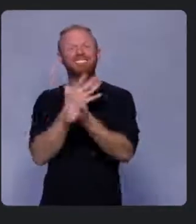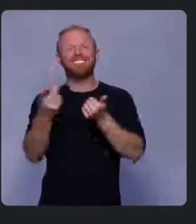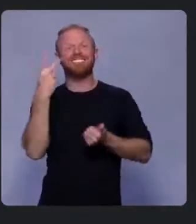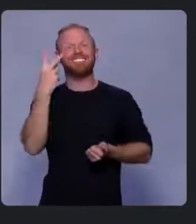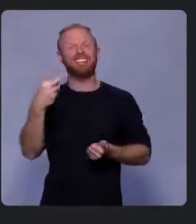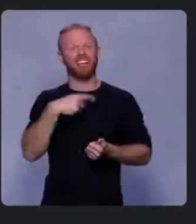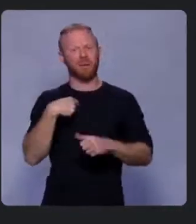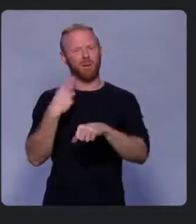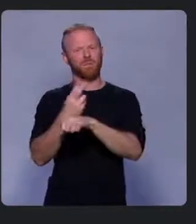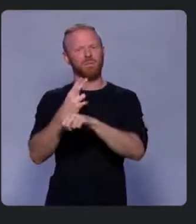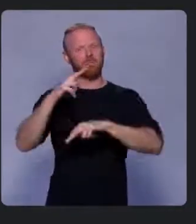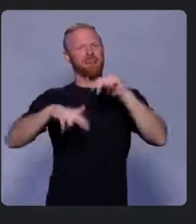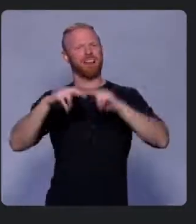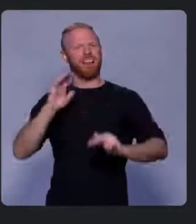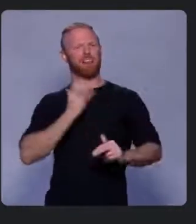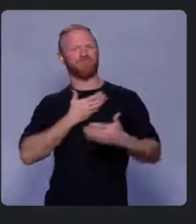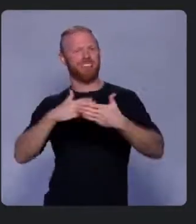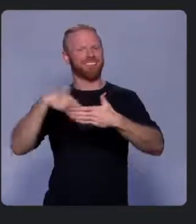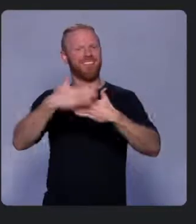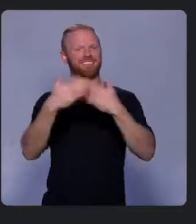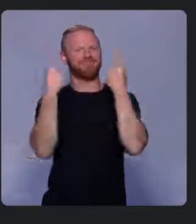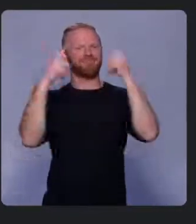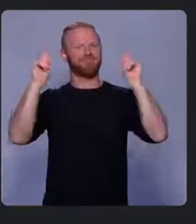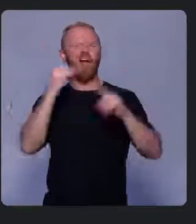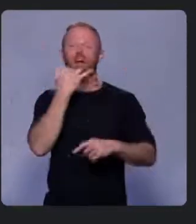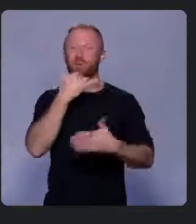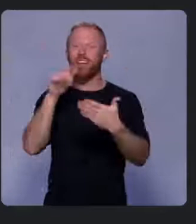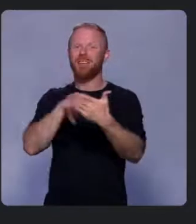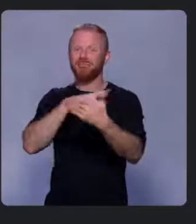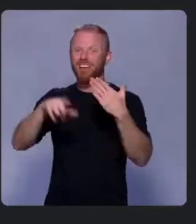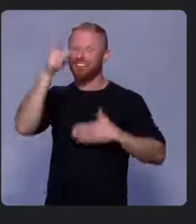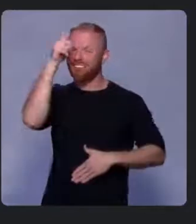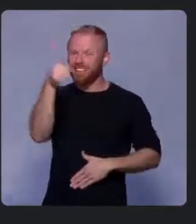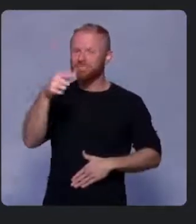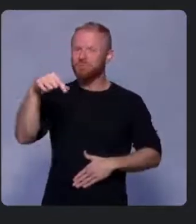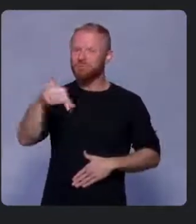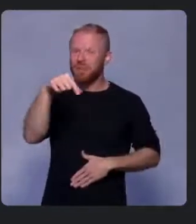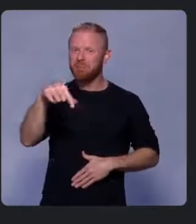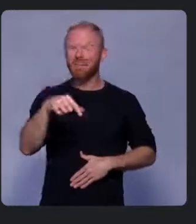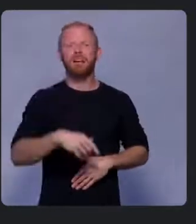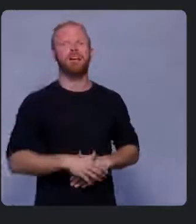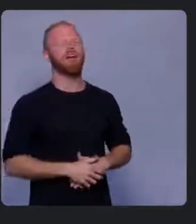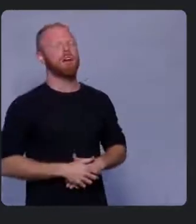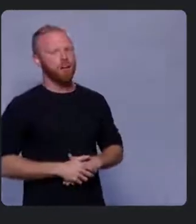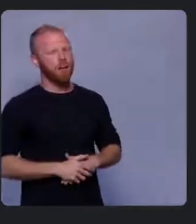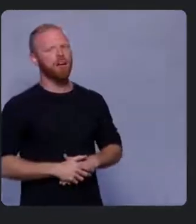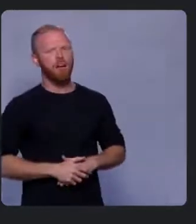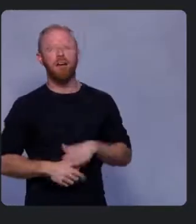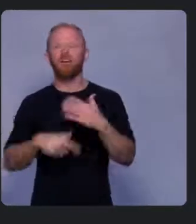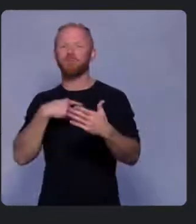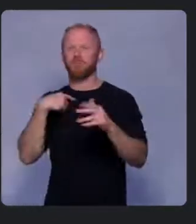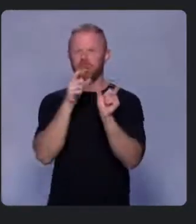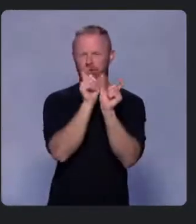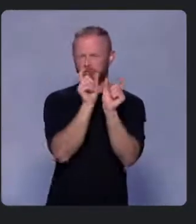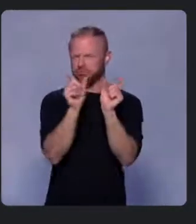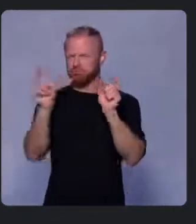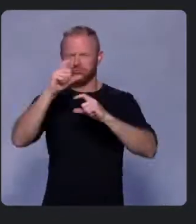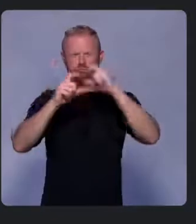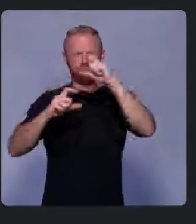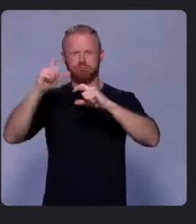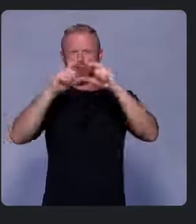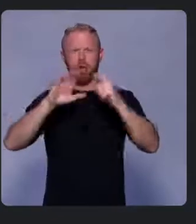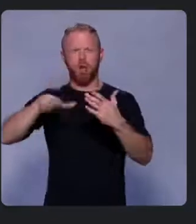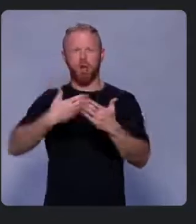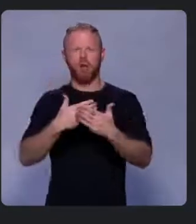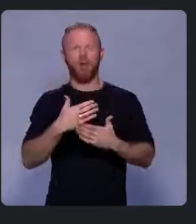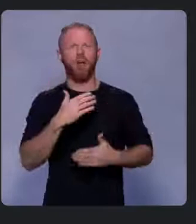using to build to our next milestone, an error-corrected logical qubit. Right. And from there, we'll tile thousands of those together to reach our ultimate goal, an